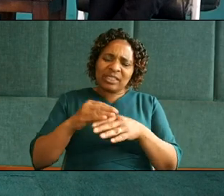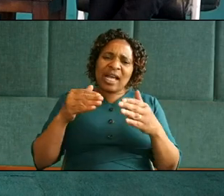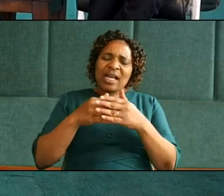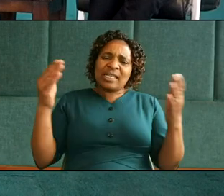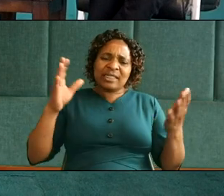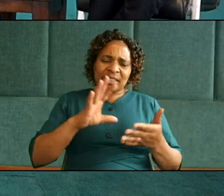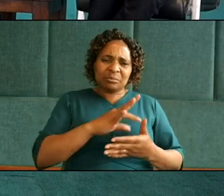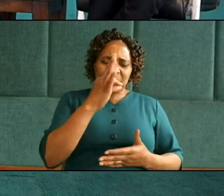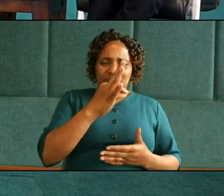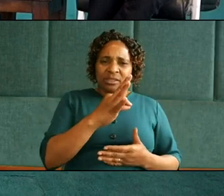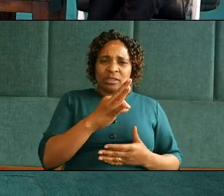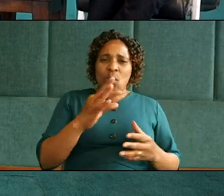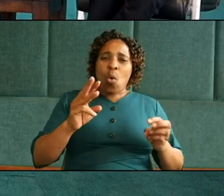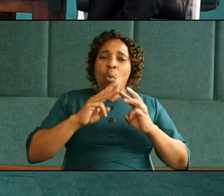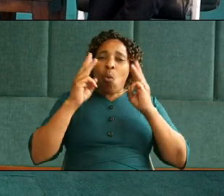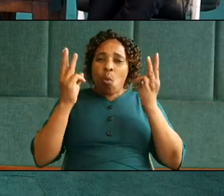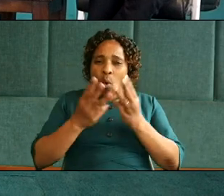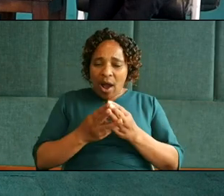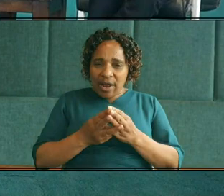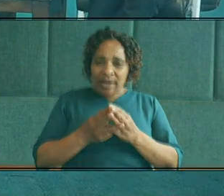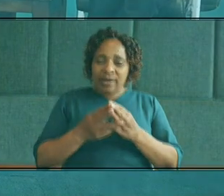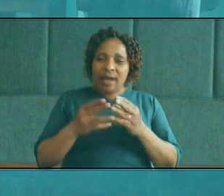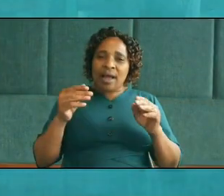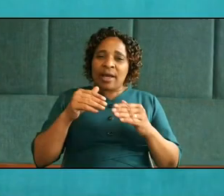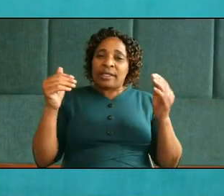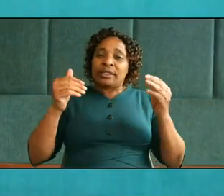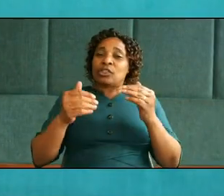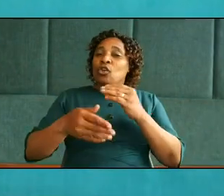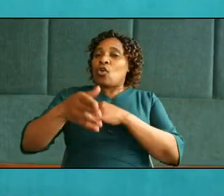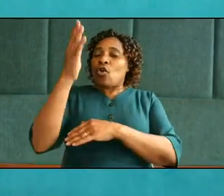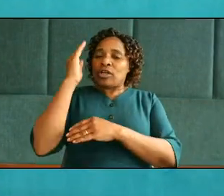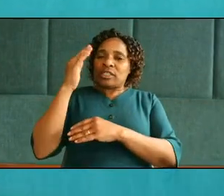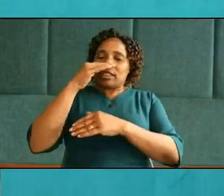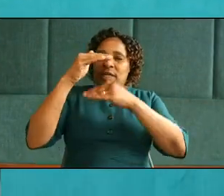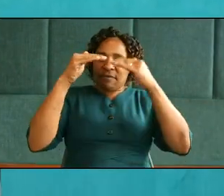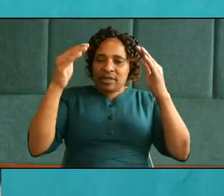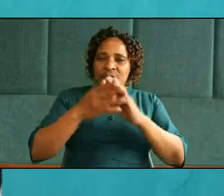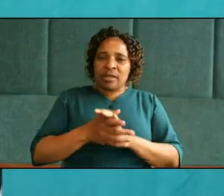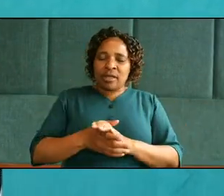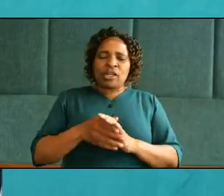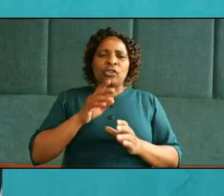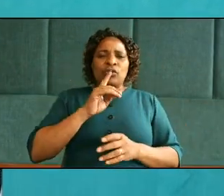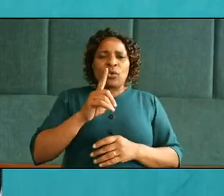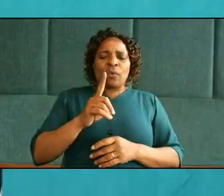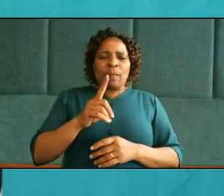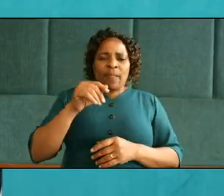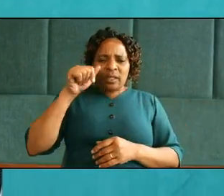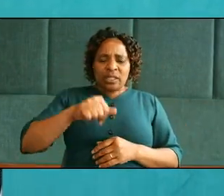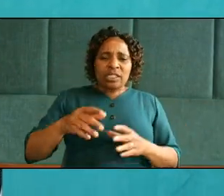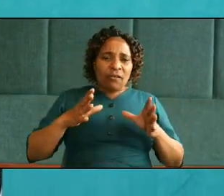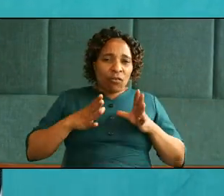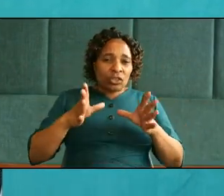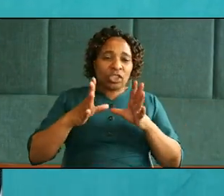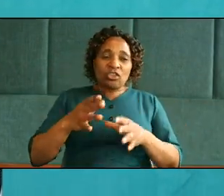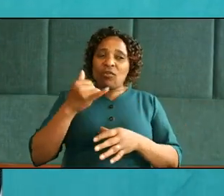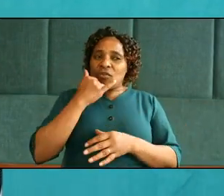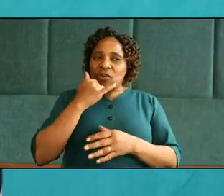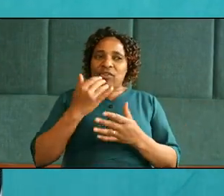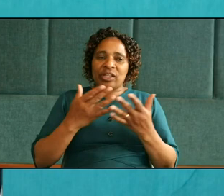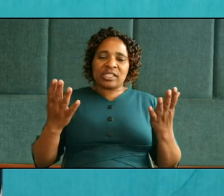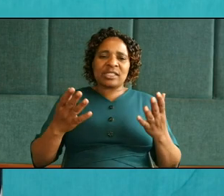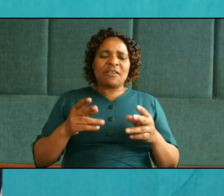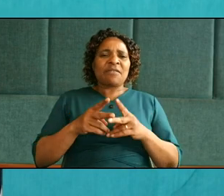spirit. The world against God's heaven. And so these forces of evil are